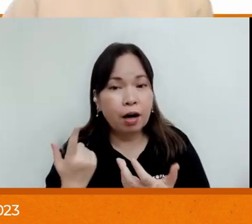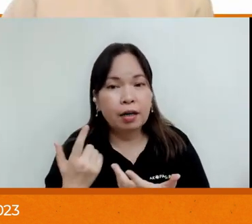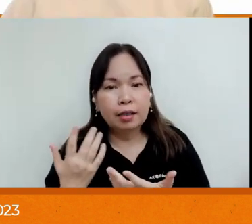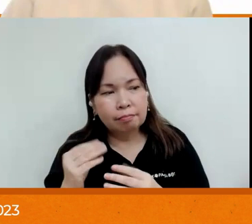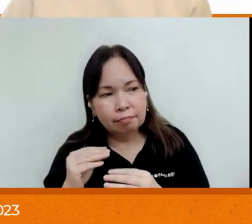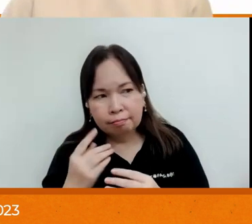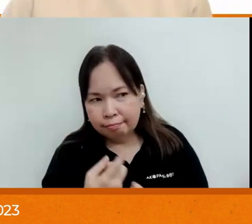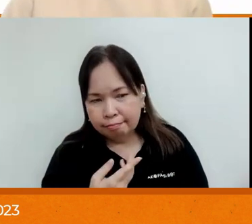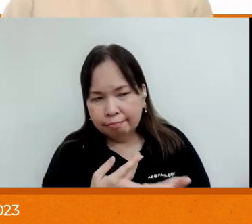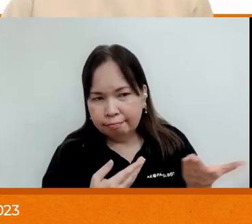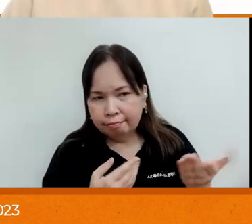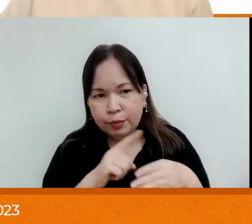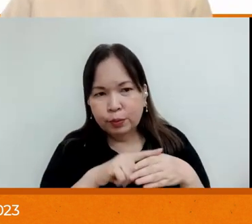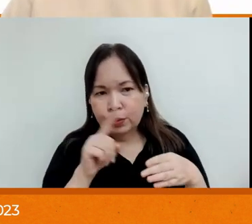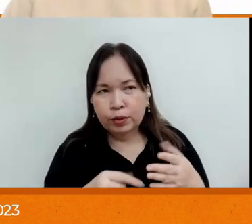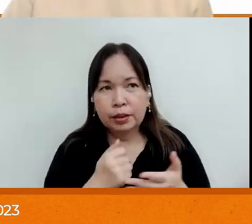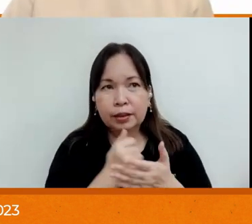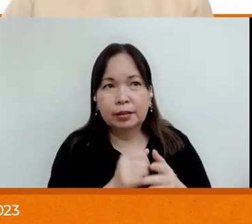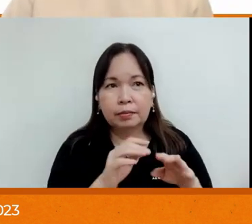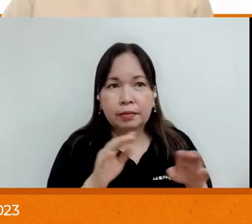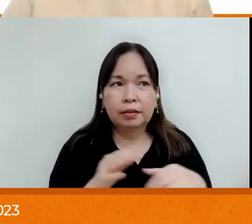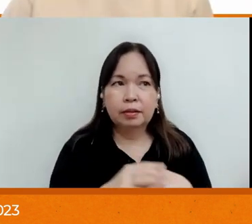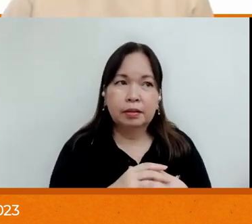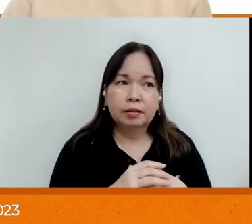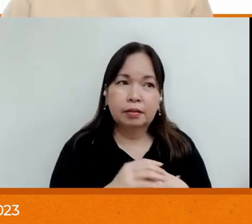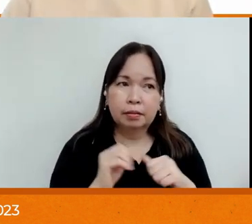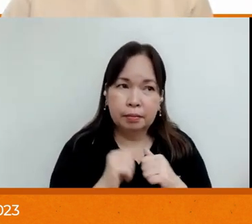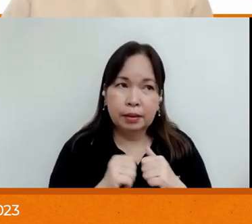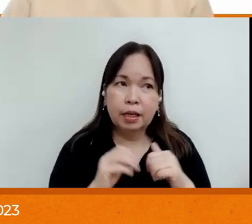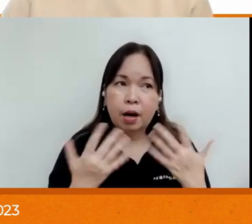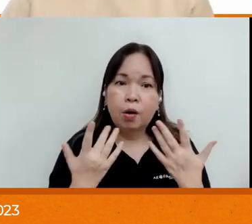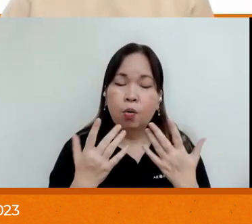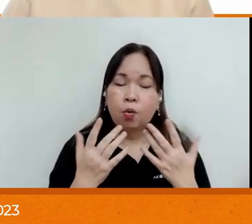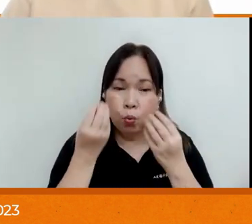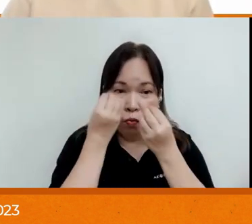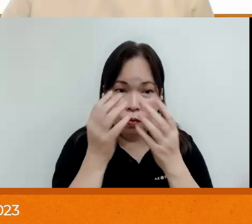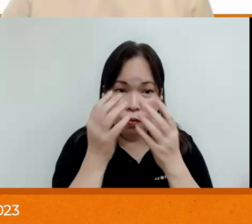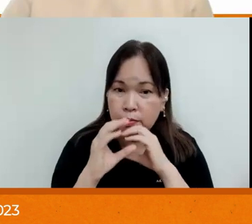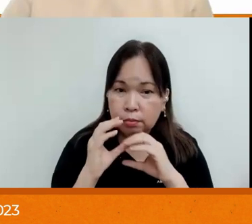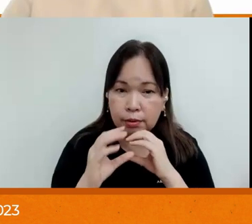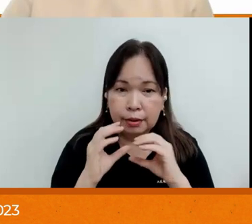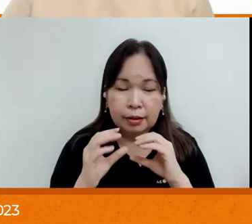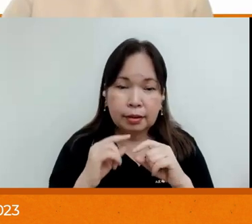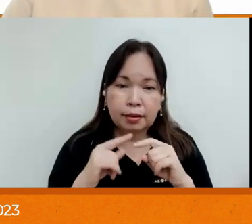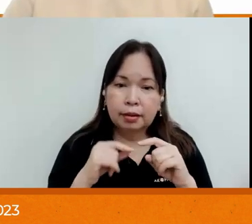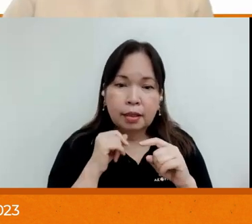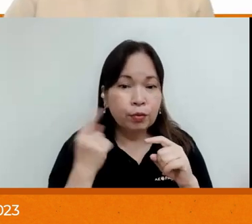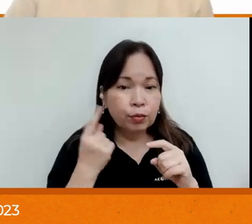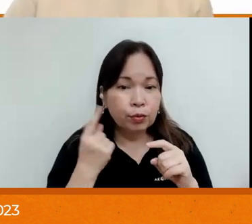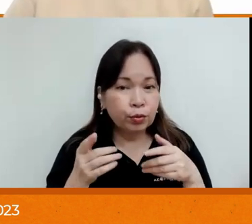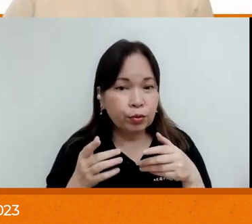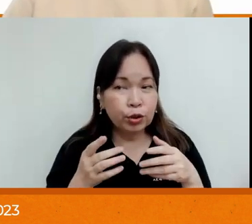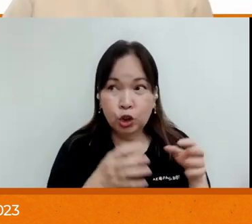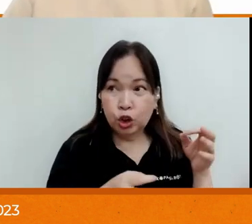child. This is not in any way, me communicating this is not in any way parang a way judging you.